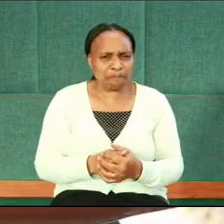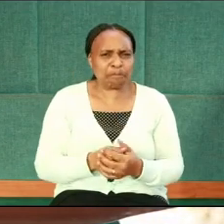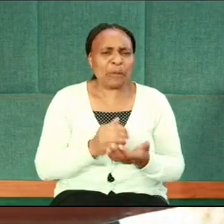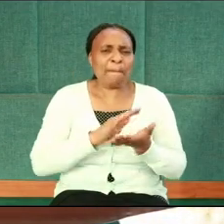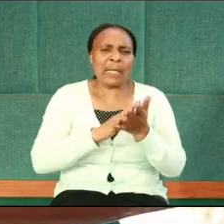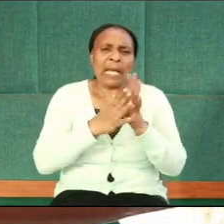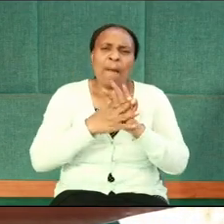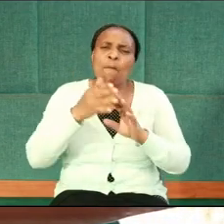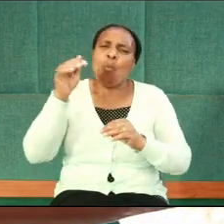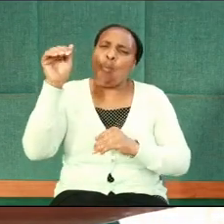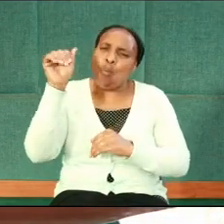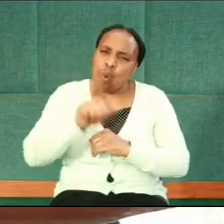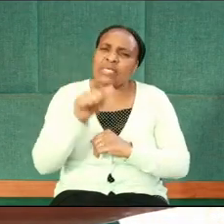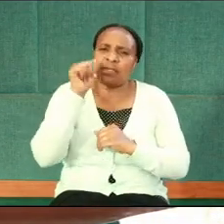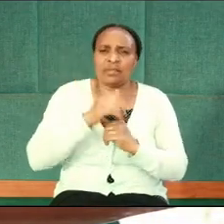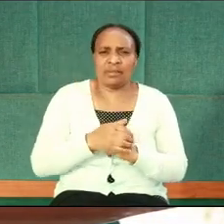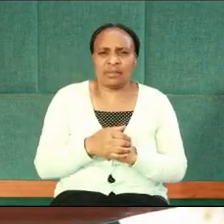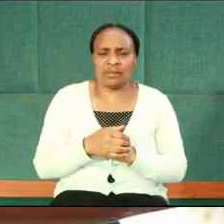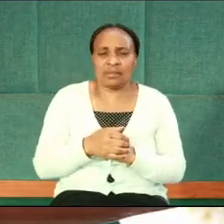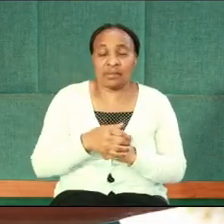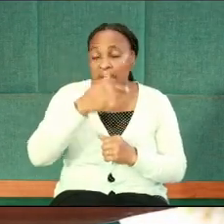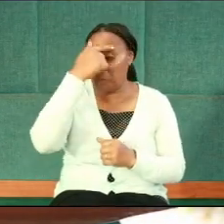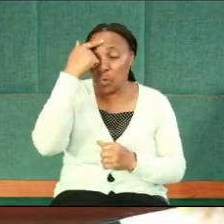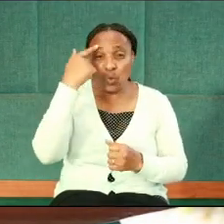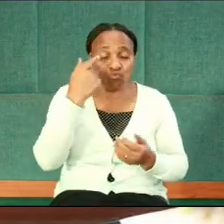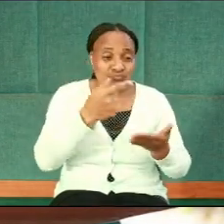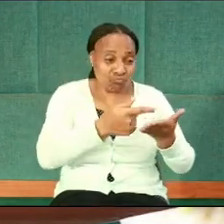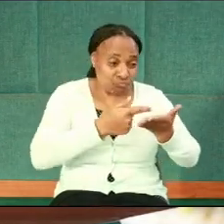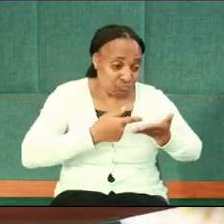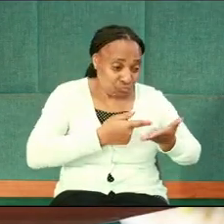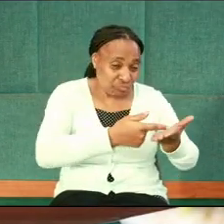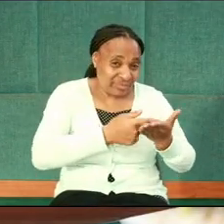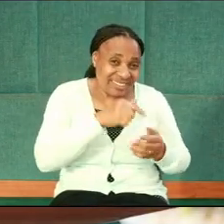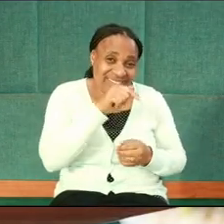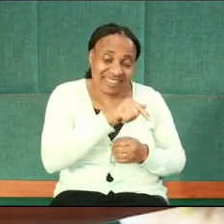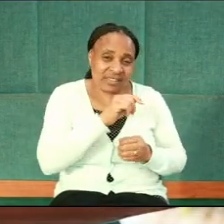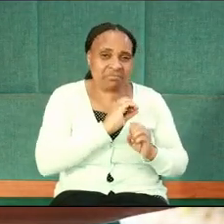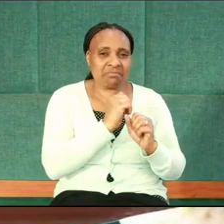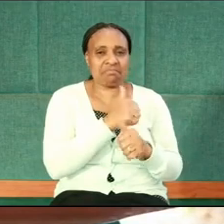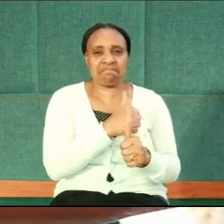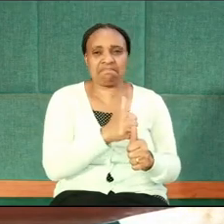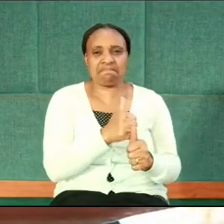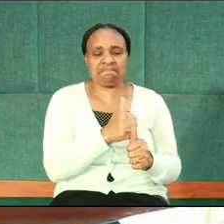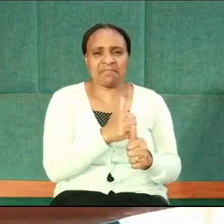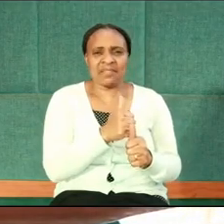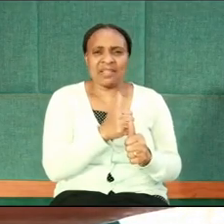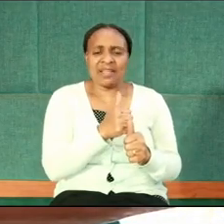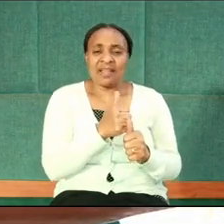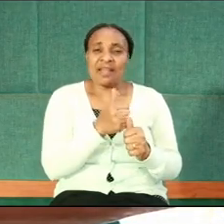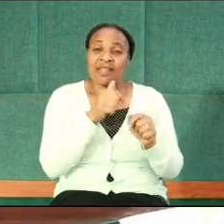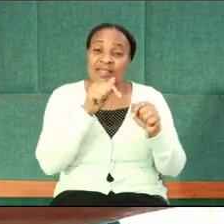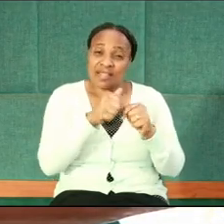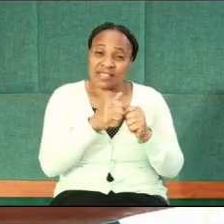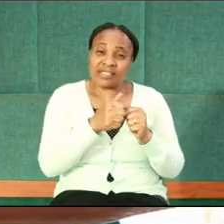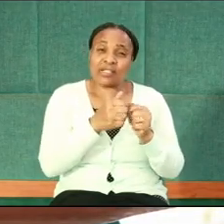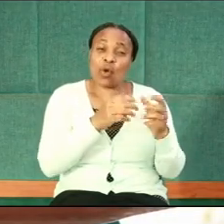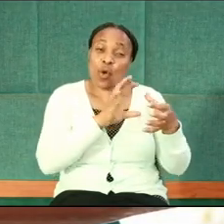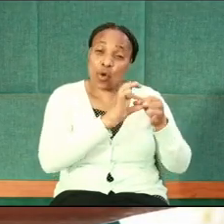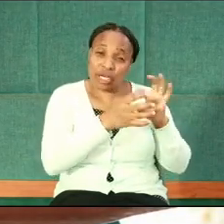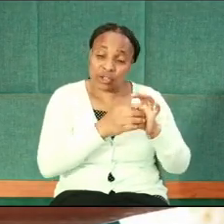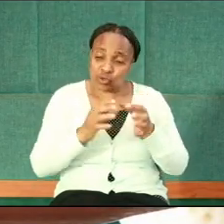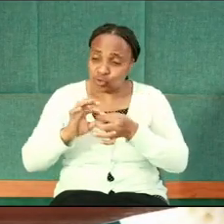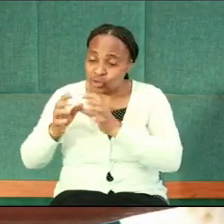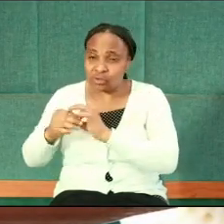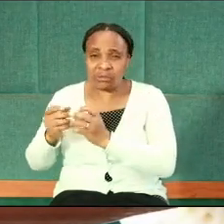become worse because you have not addressed the connection. Remember, we talked about the mind-body connection. We are